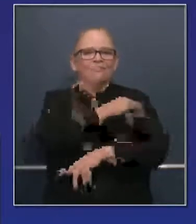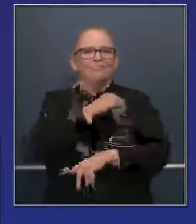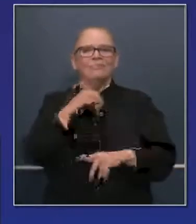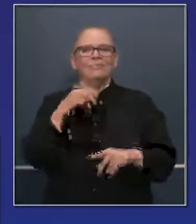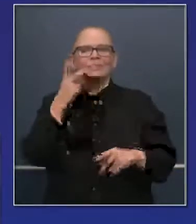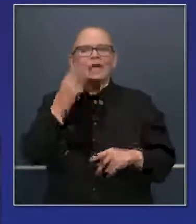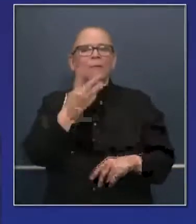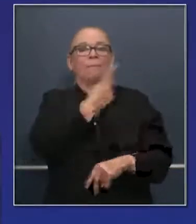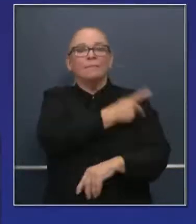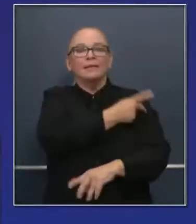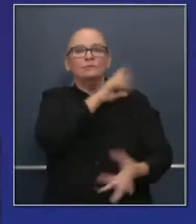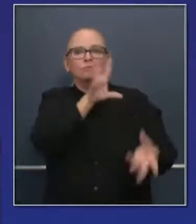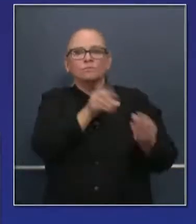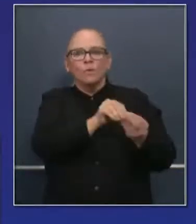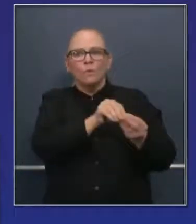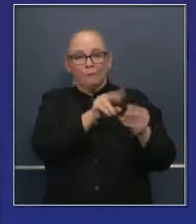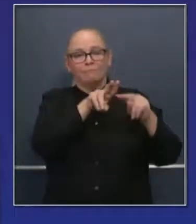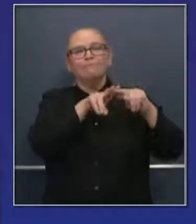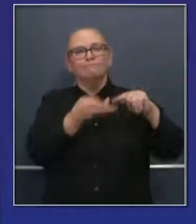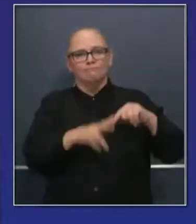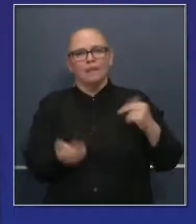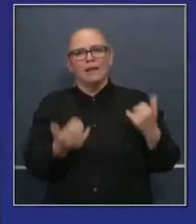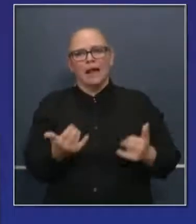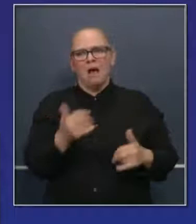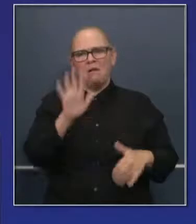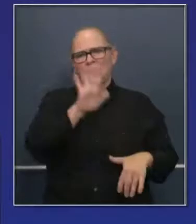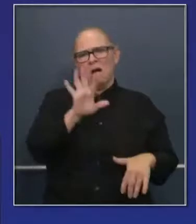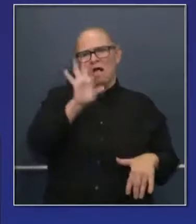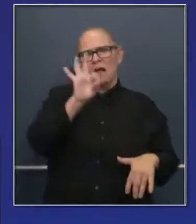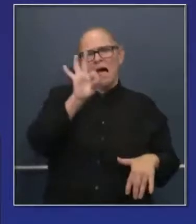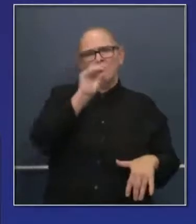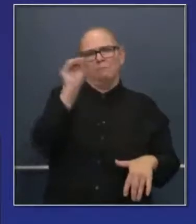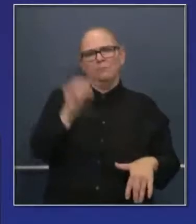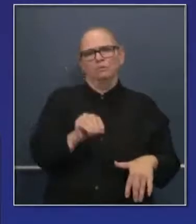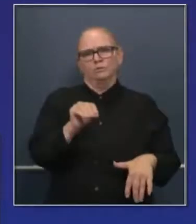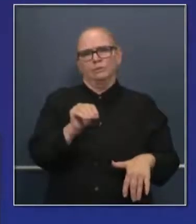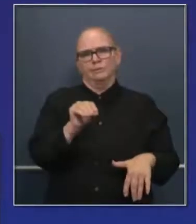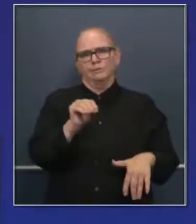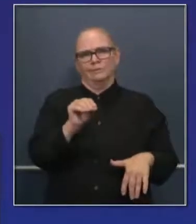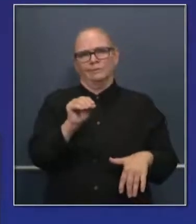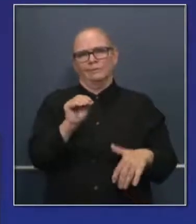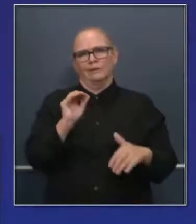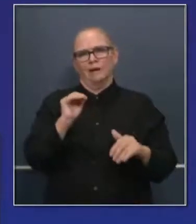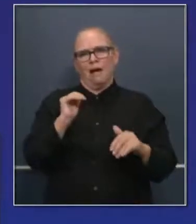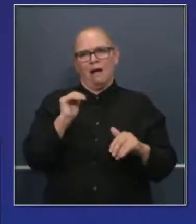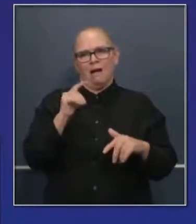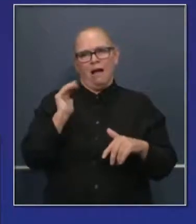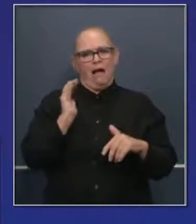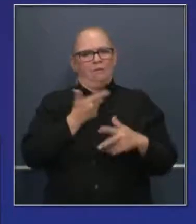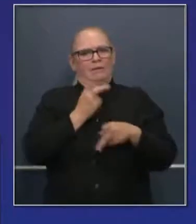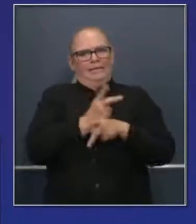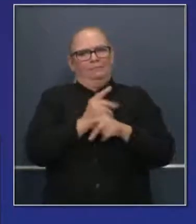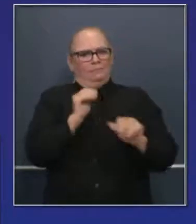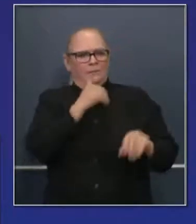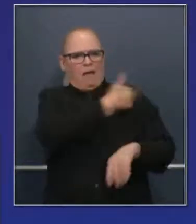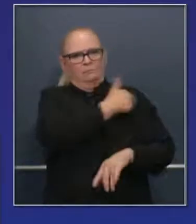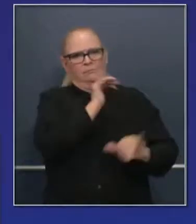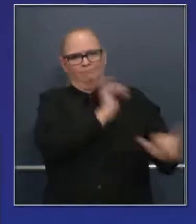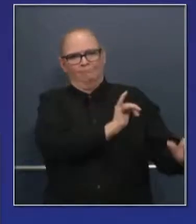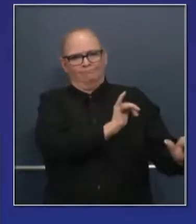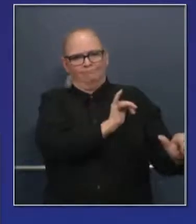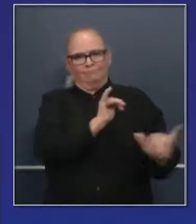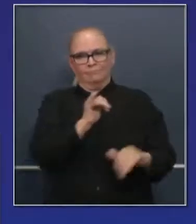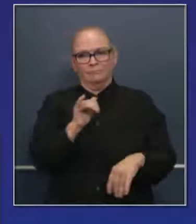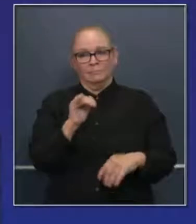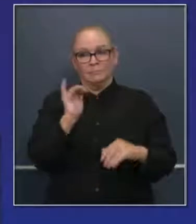declining. It's just shy of 9% of our total capacity. It's holding relatively steady, not